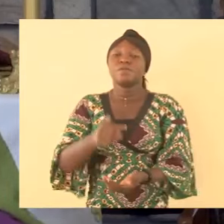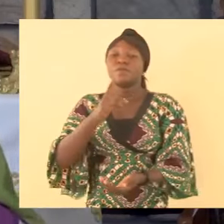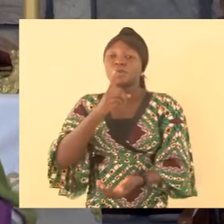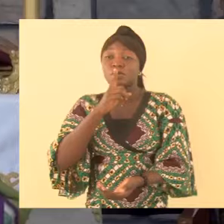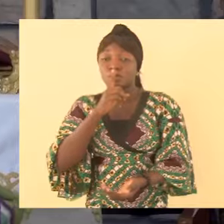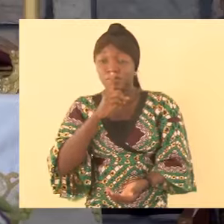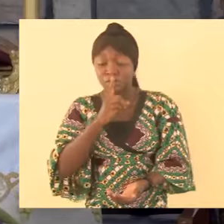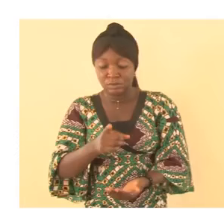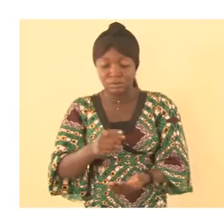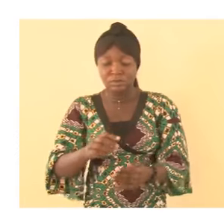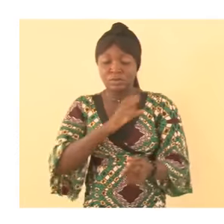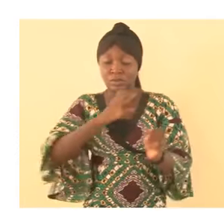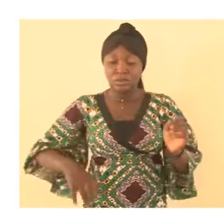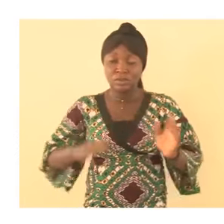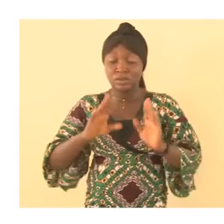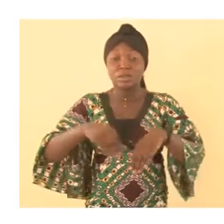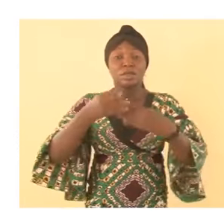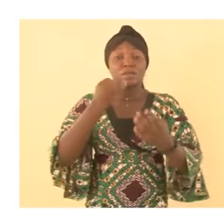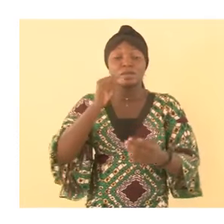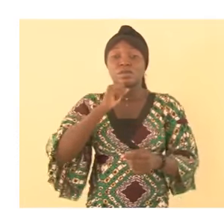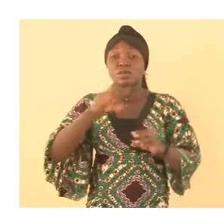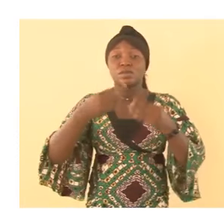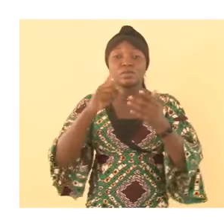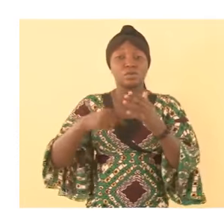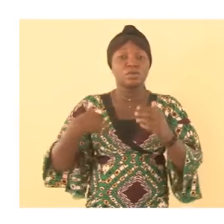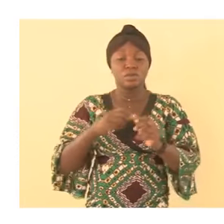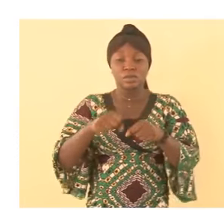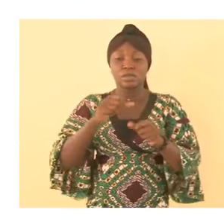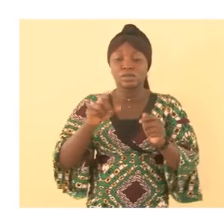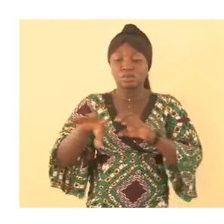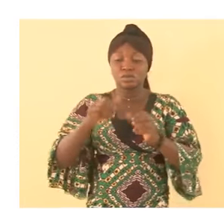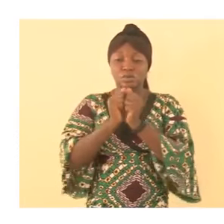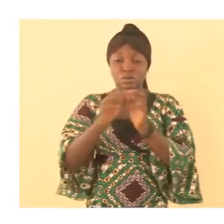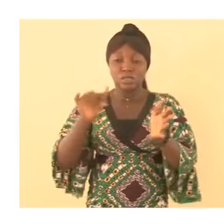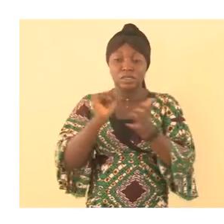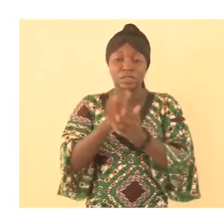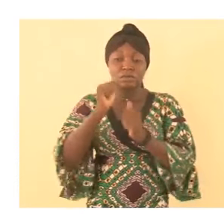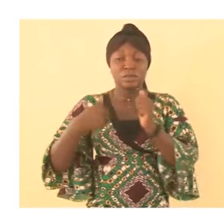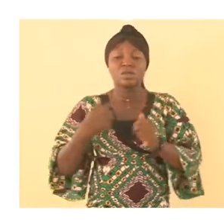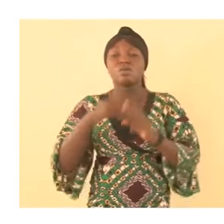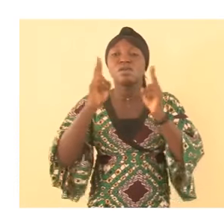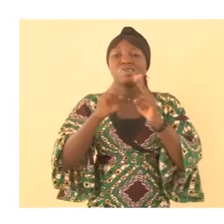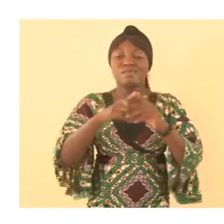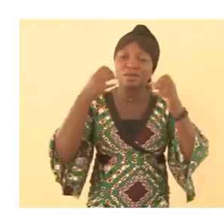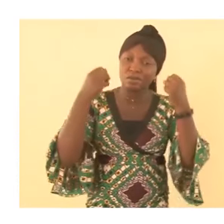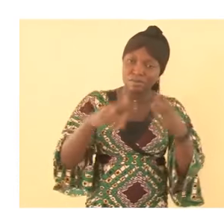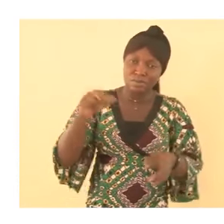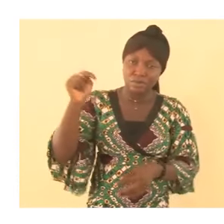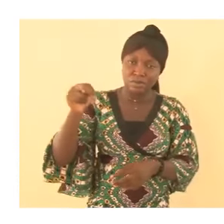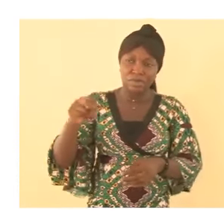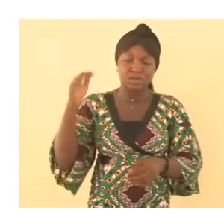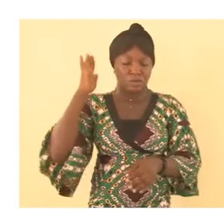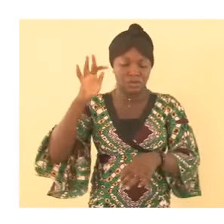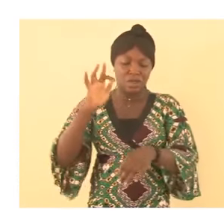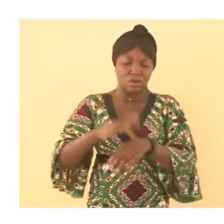True Christian giving is not giving what we can do without, but that which we very much need, that which